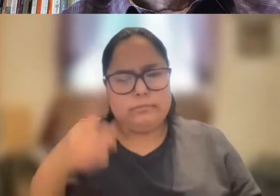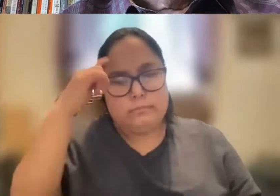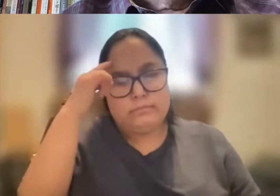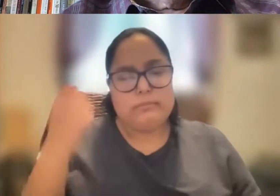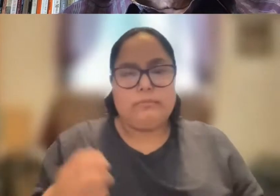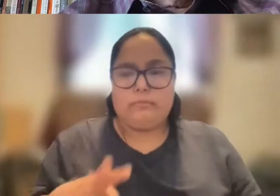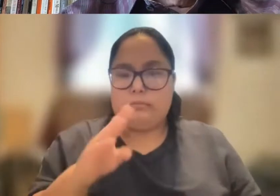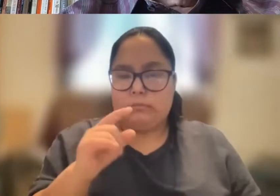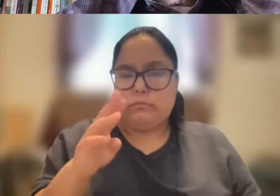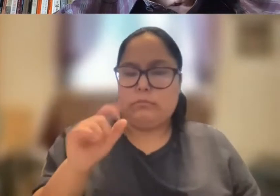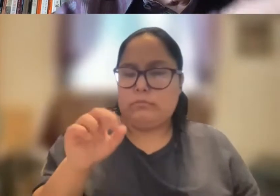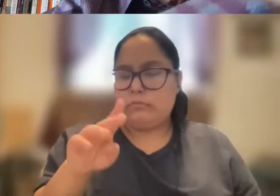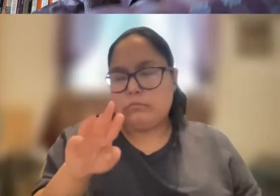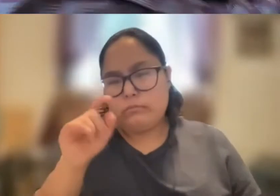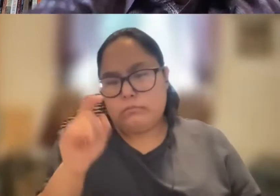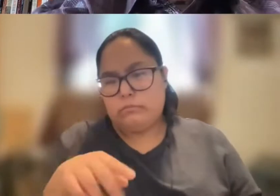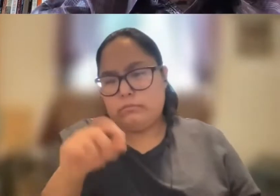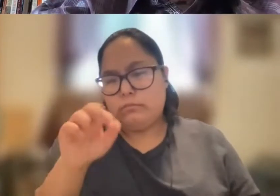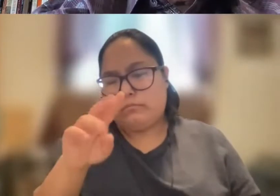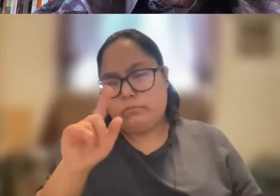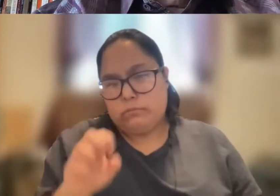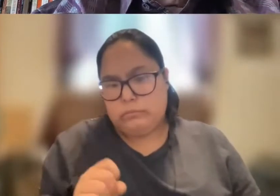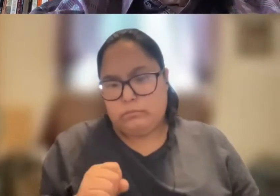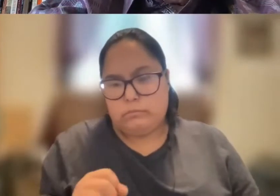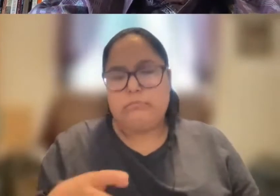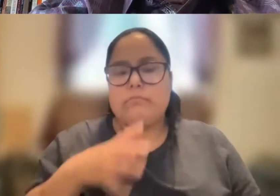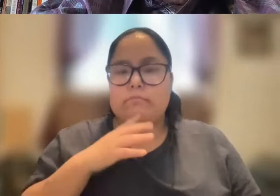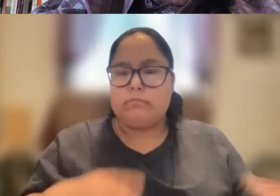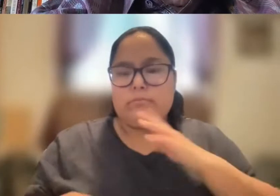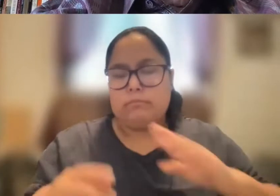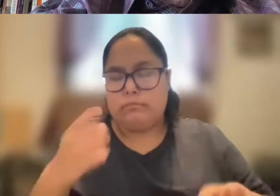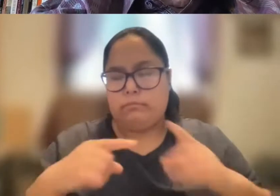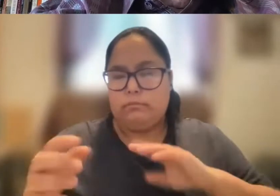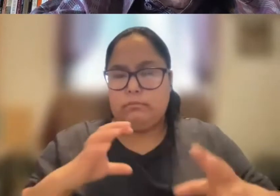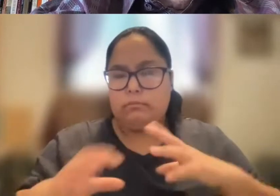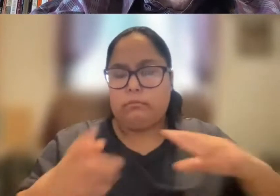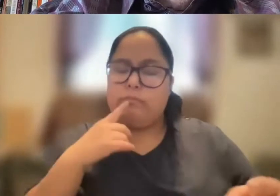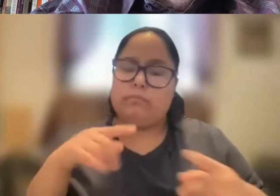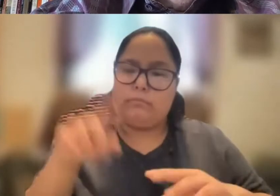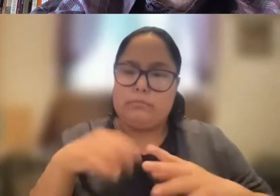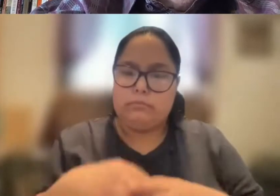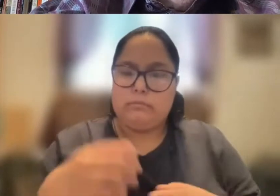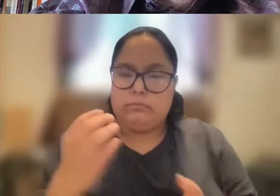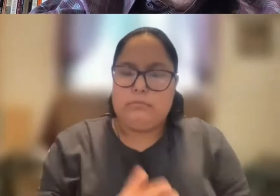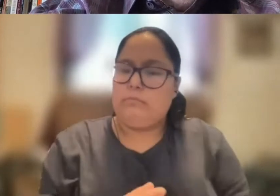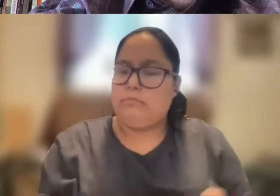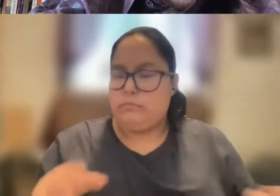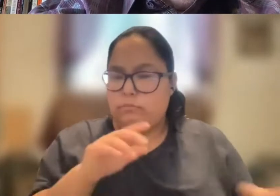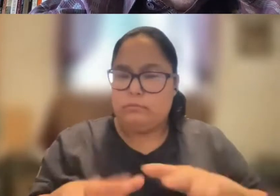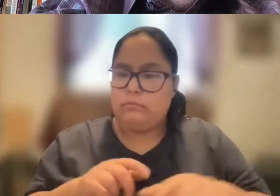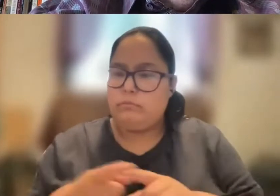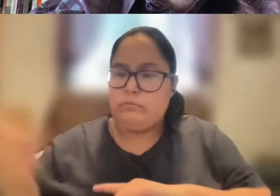I was more disappointed that none of the leadership spoke up and said a word. I just set my drink down and I